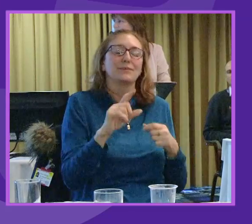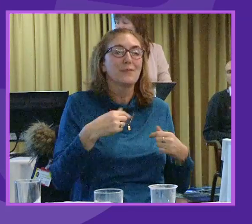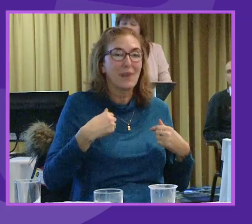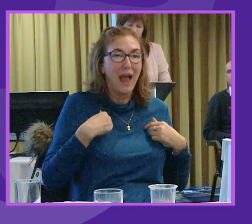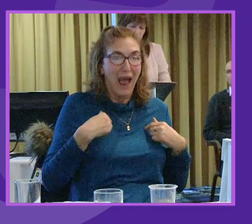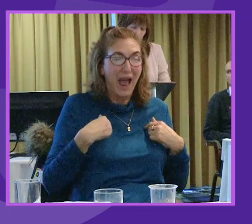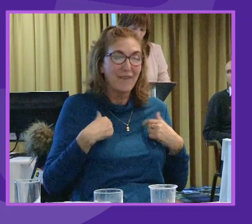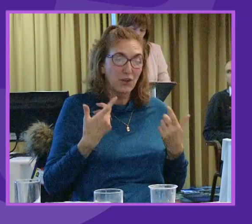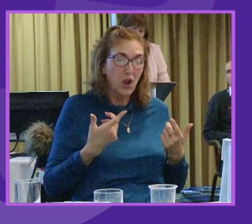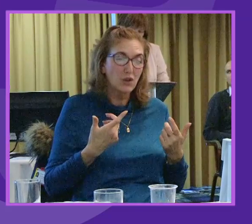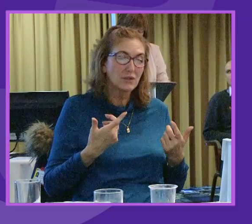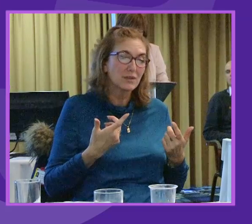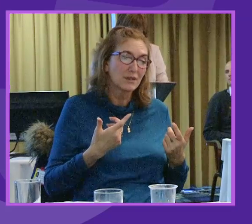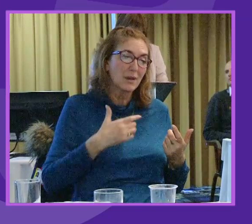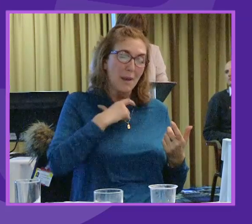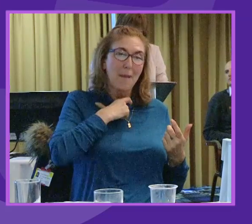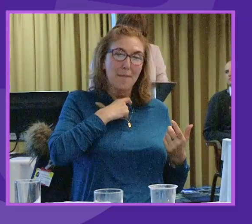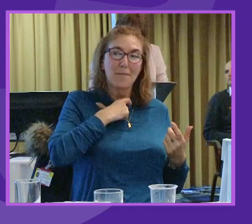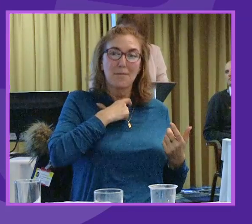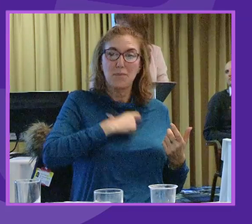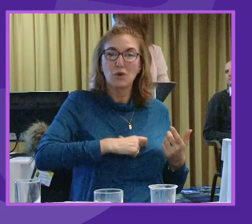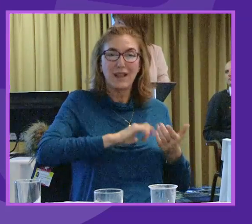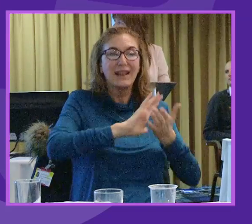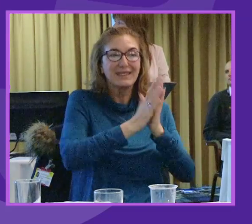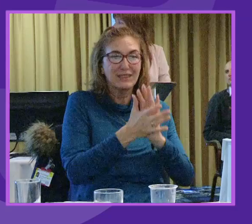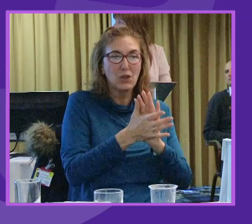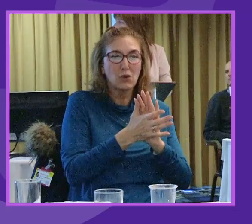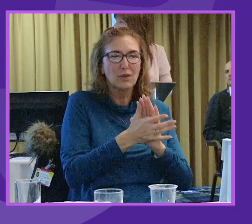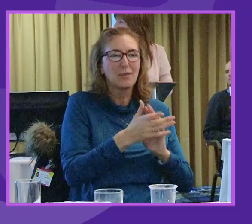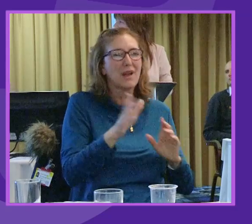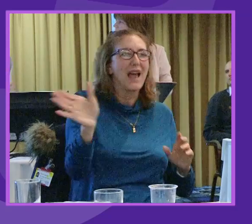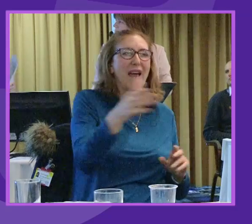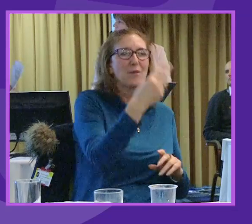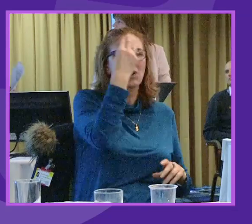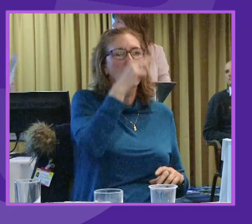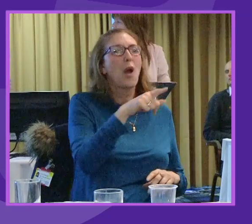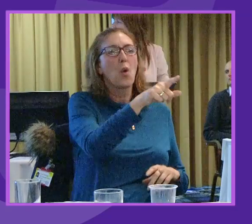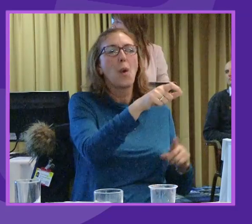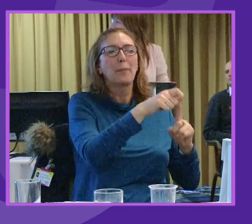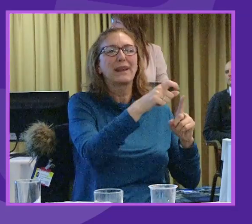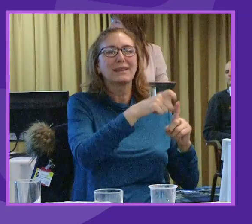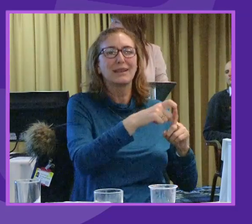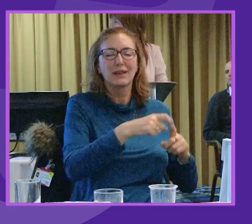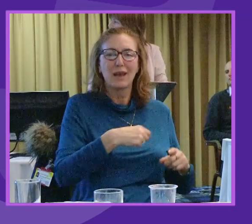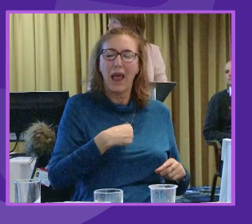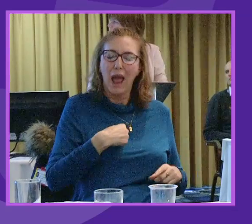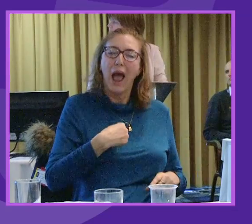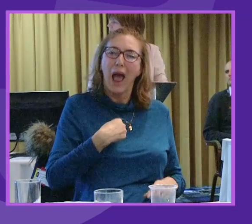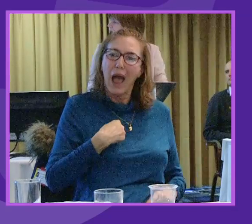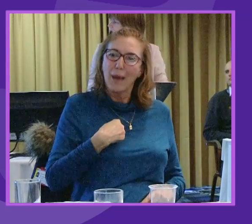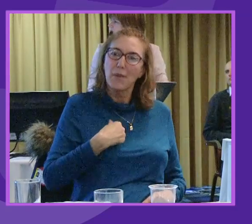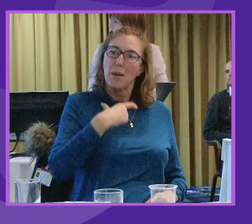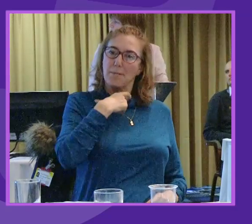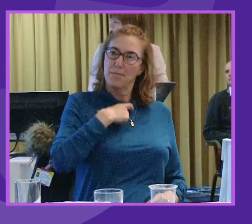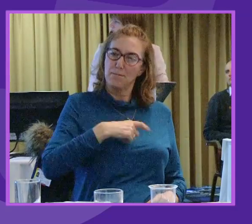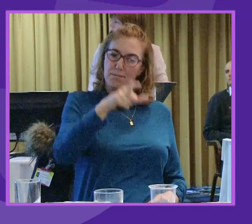a person with a diagnosis of personality disorder and DID. Right? And I've had so much help of people like